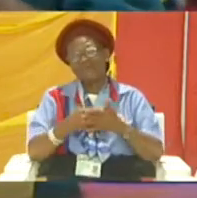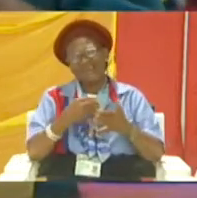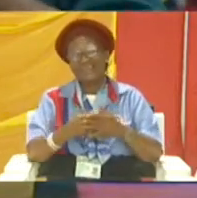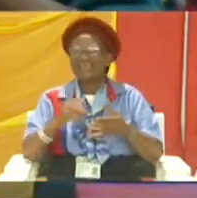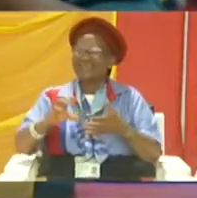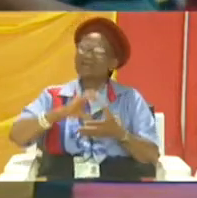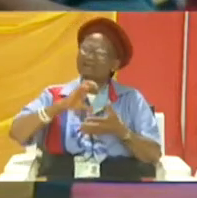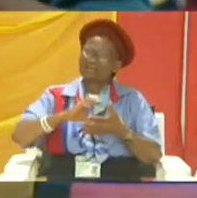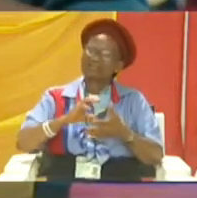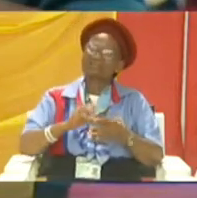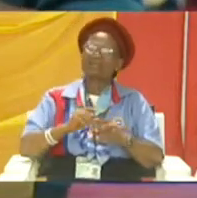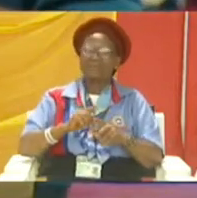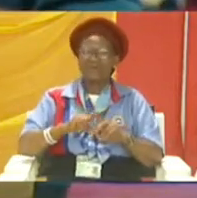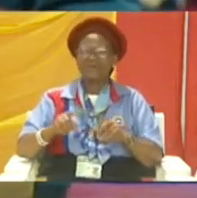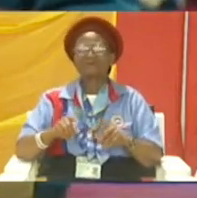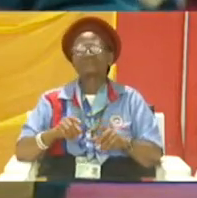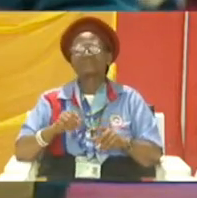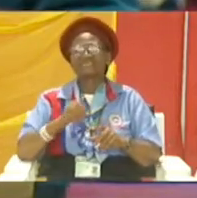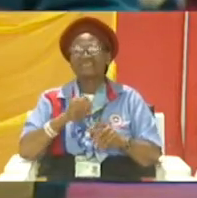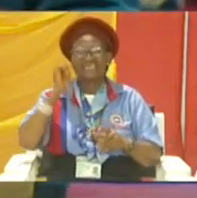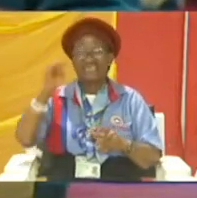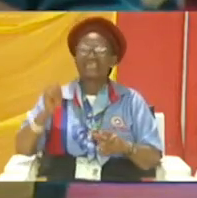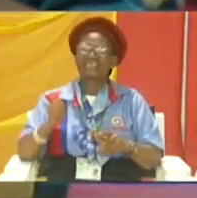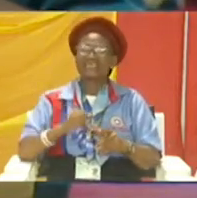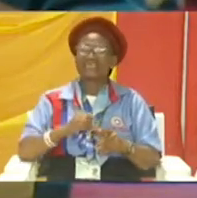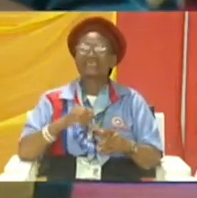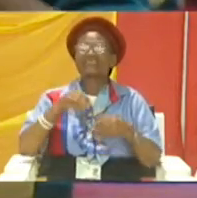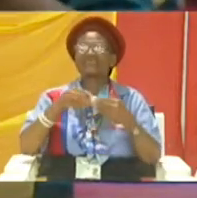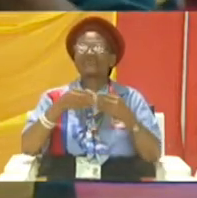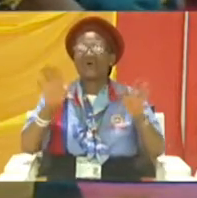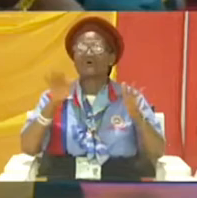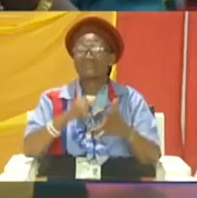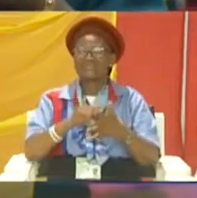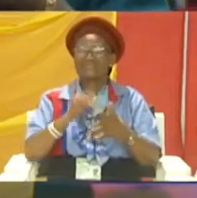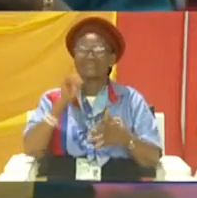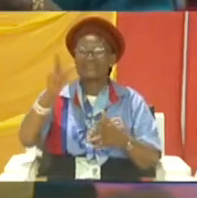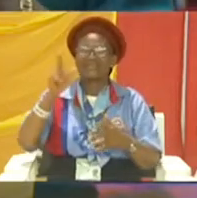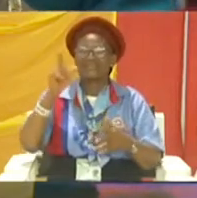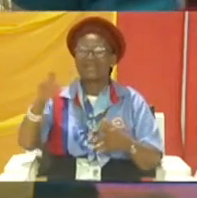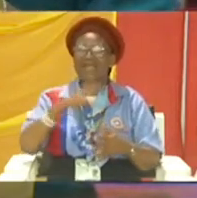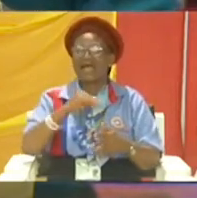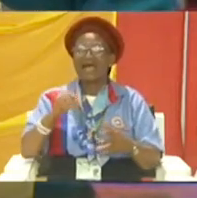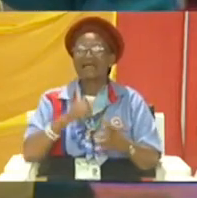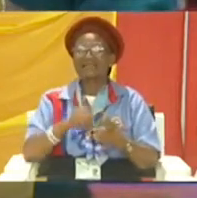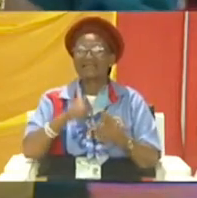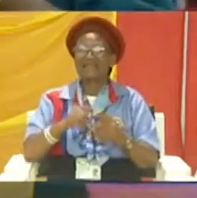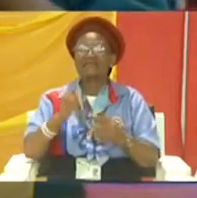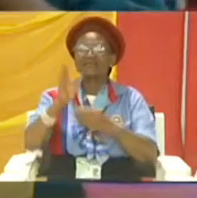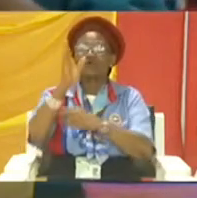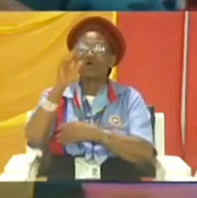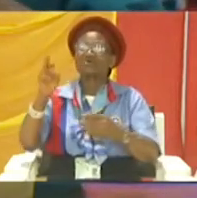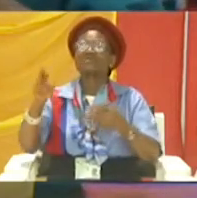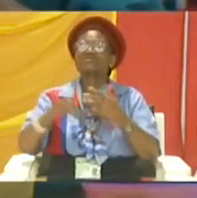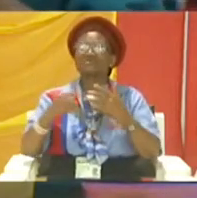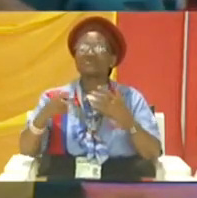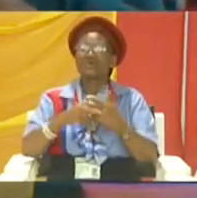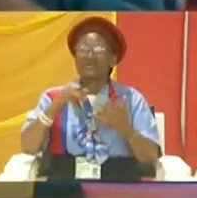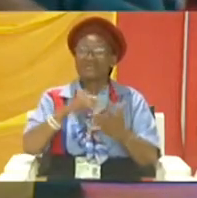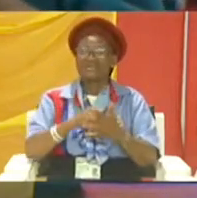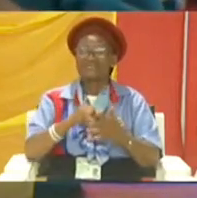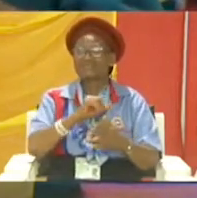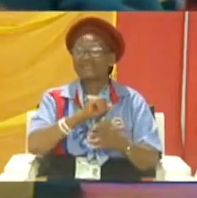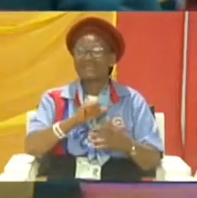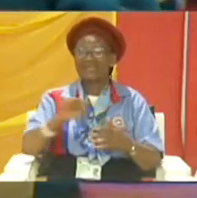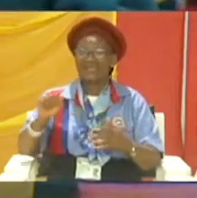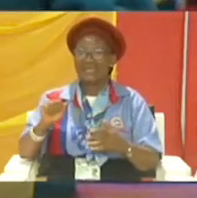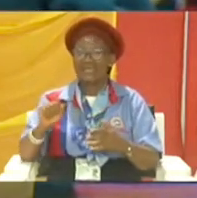and then he lost it, and then God restored it. A classical example would